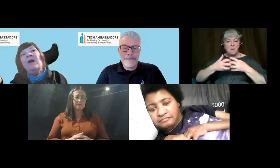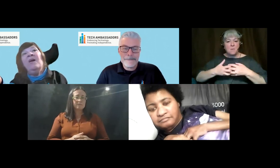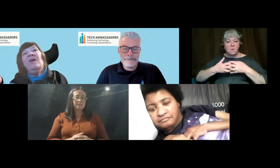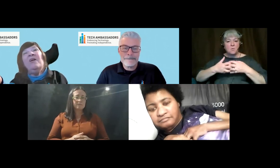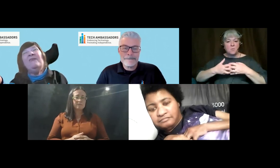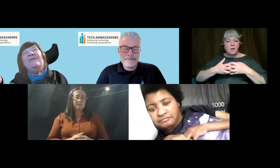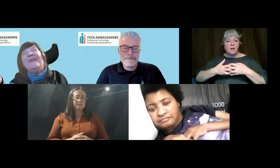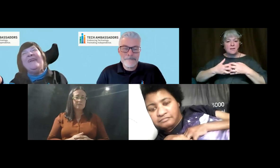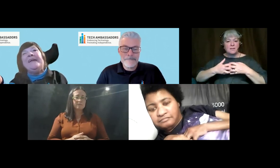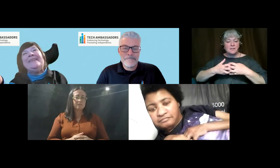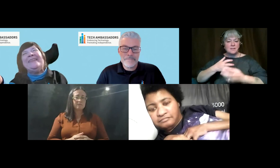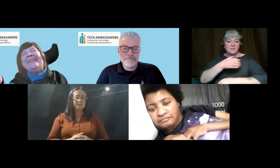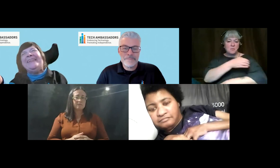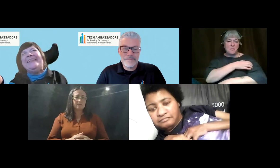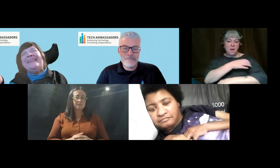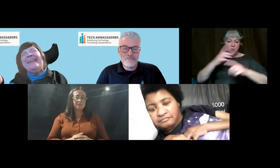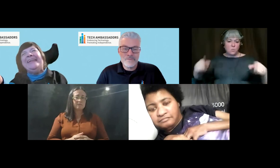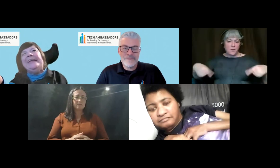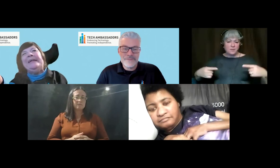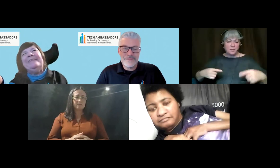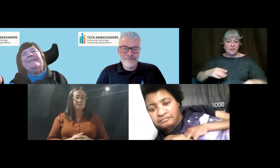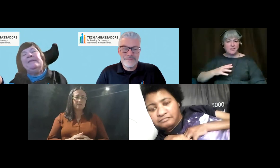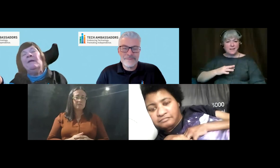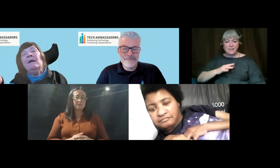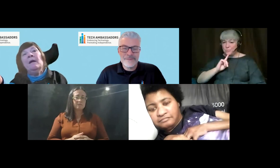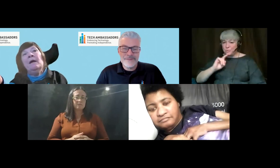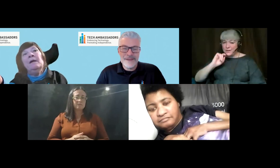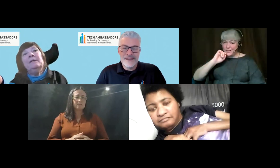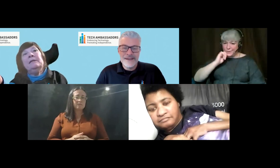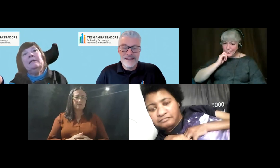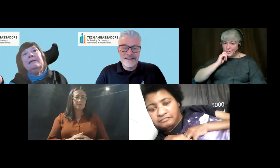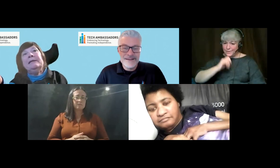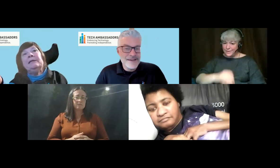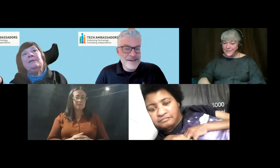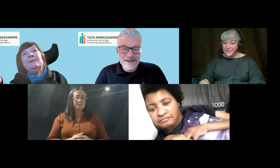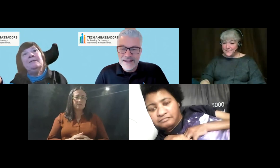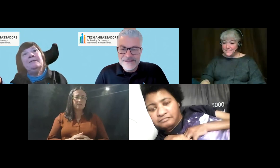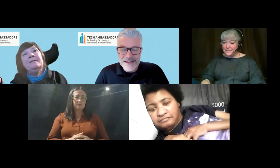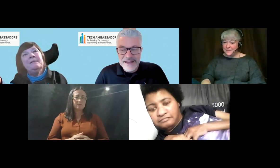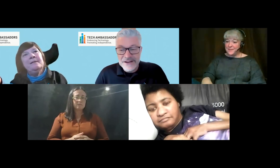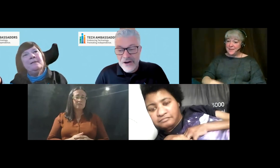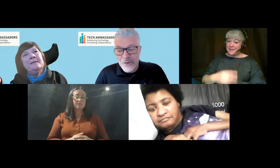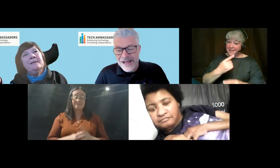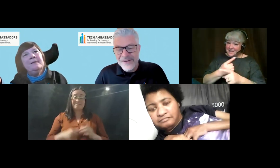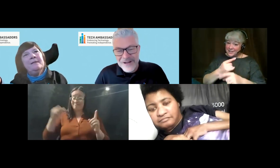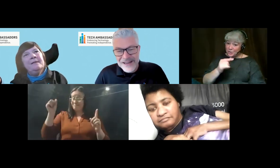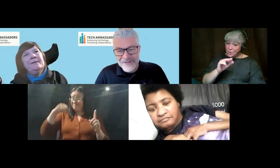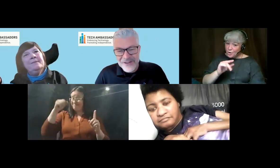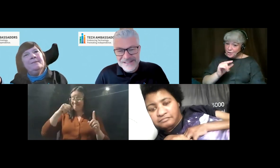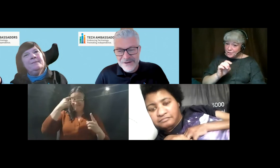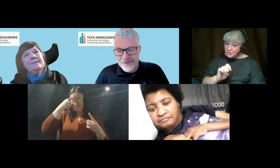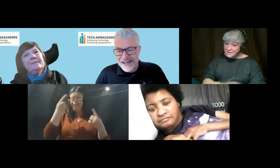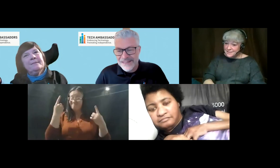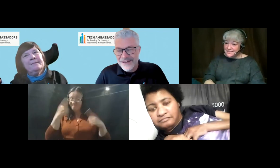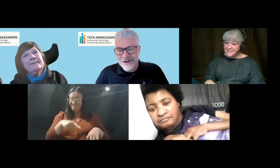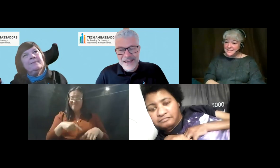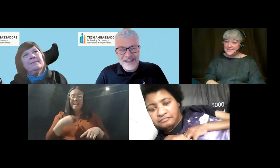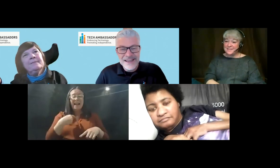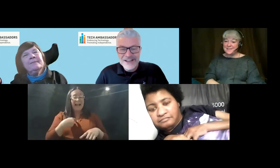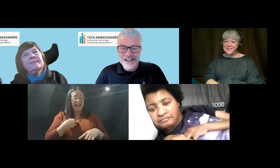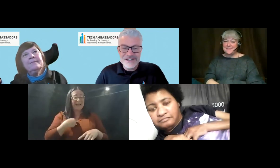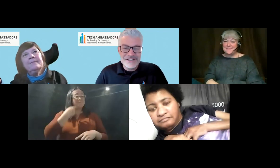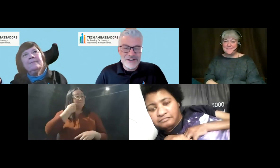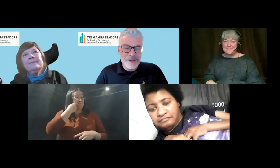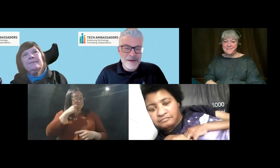wheelchair. It's pretty cool, isn't it, George? It is. And you know what? While I visited Renee the other